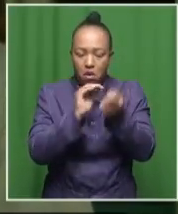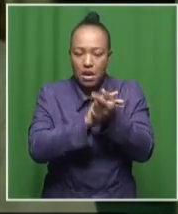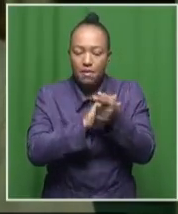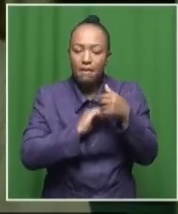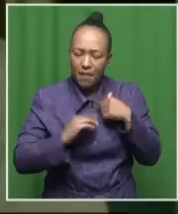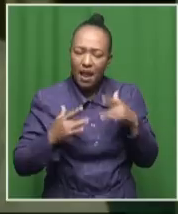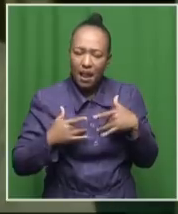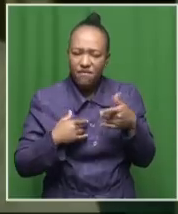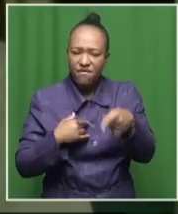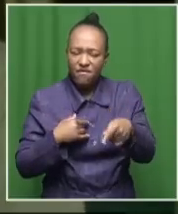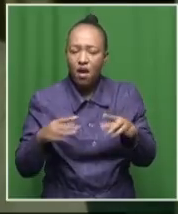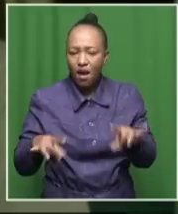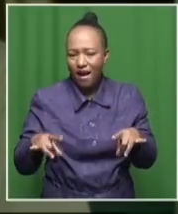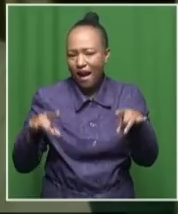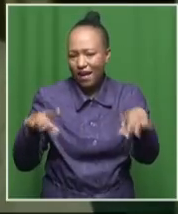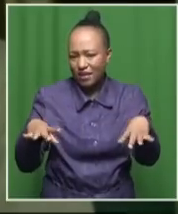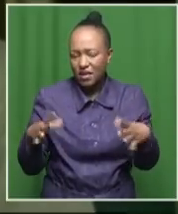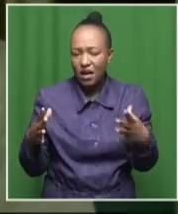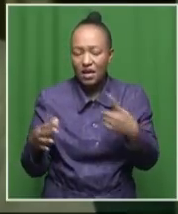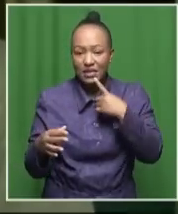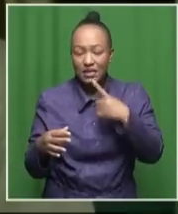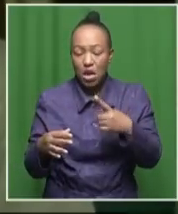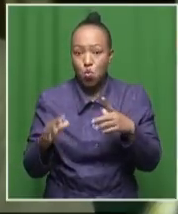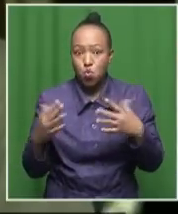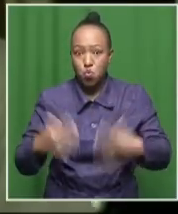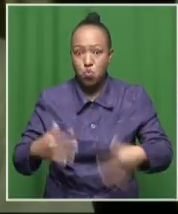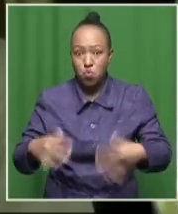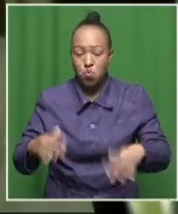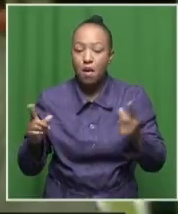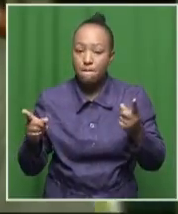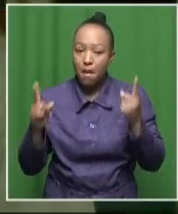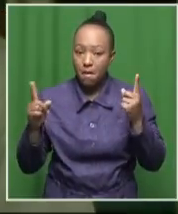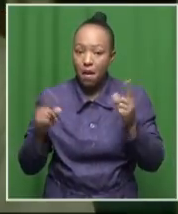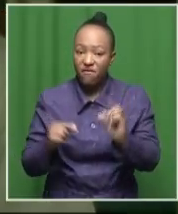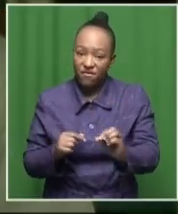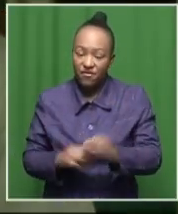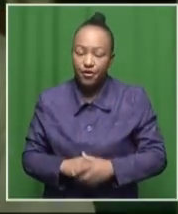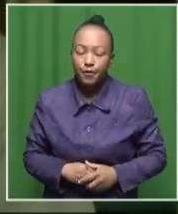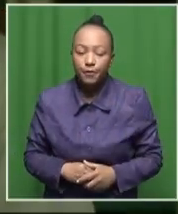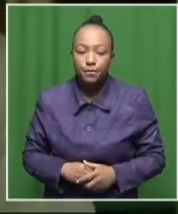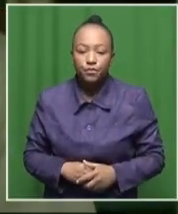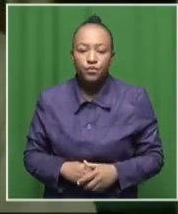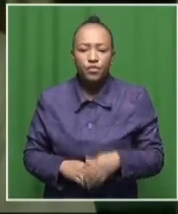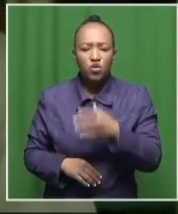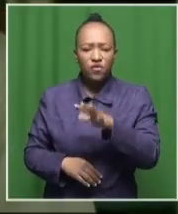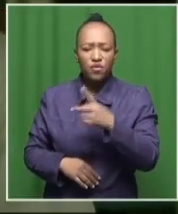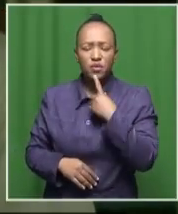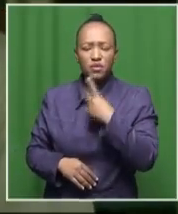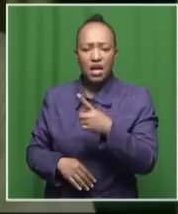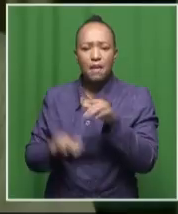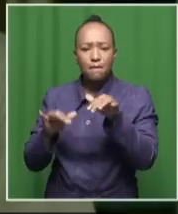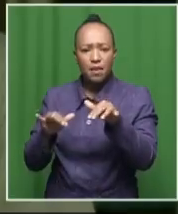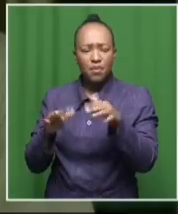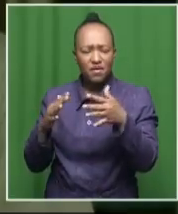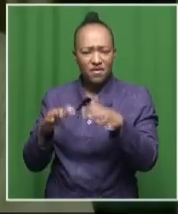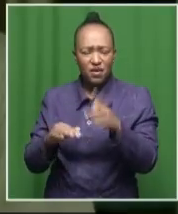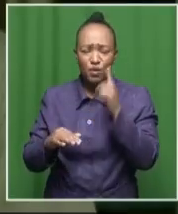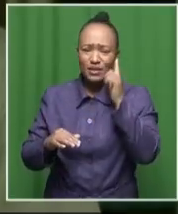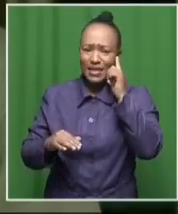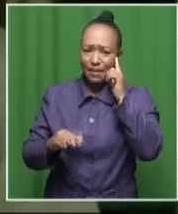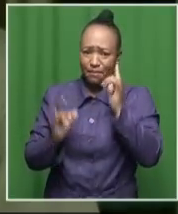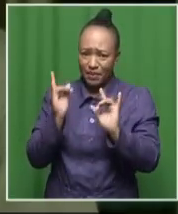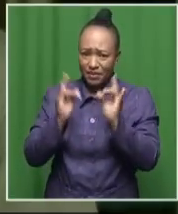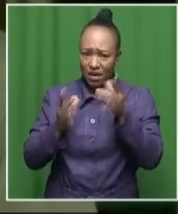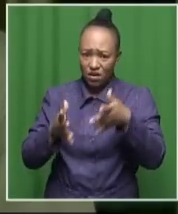you know, people, they sit and it's wrong. It's rough at the same time. And you're saying there are some people who also slept over here in town, isn't